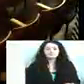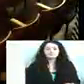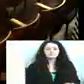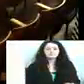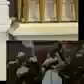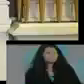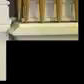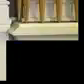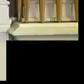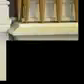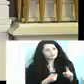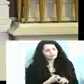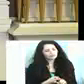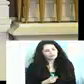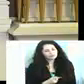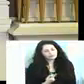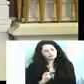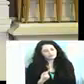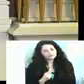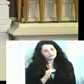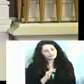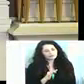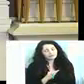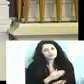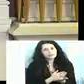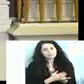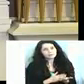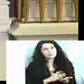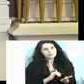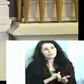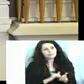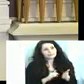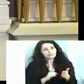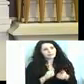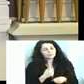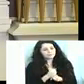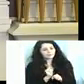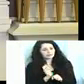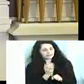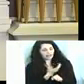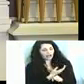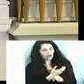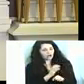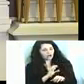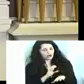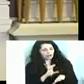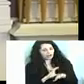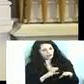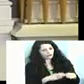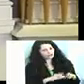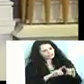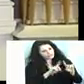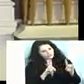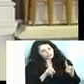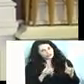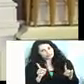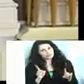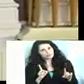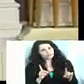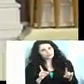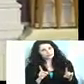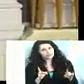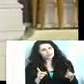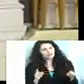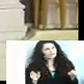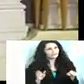So friends, one of the pieces that makes our denomination a little different is about this holy